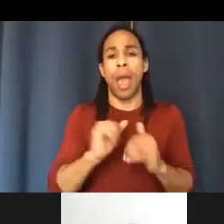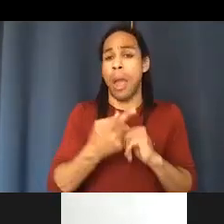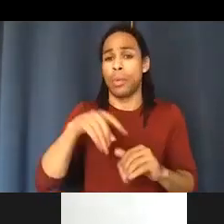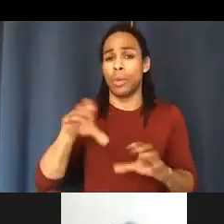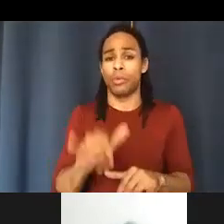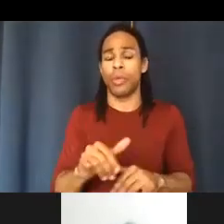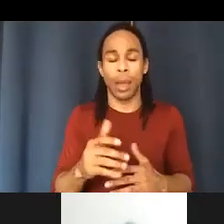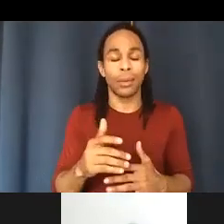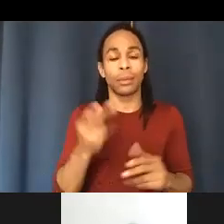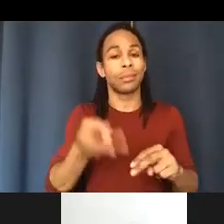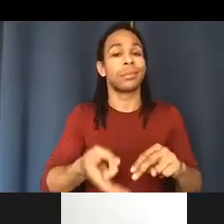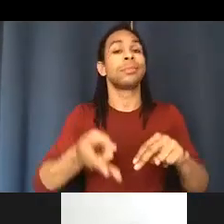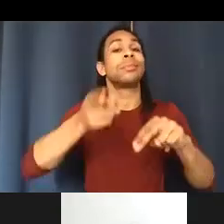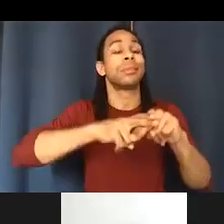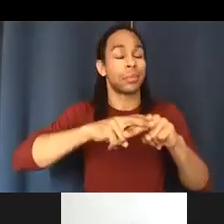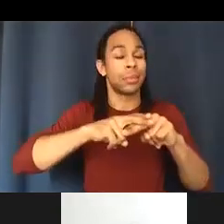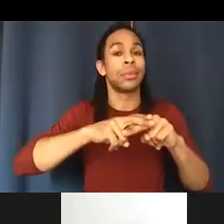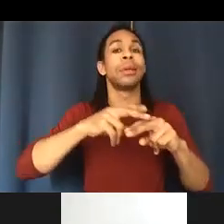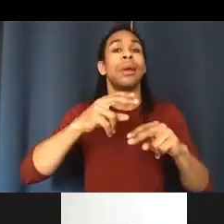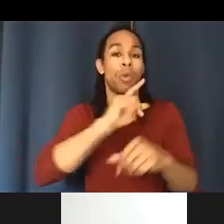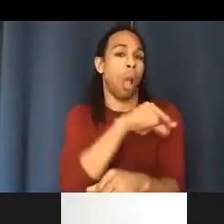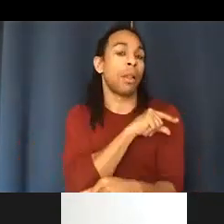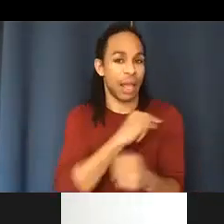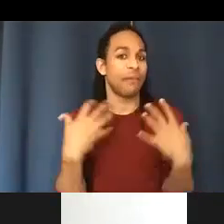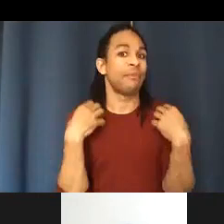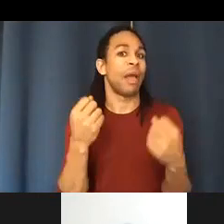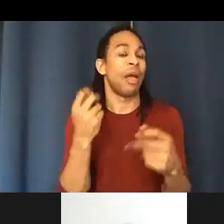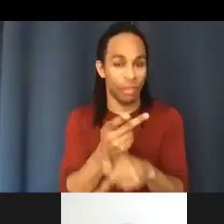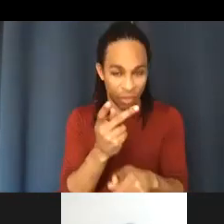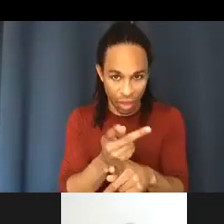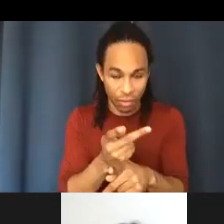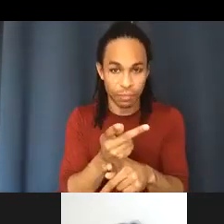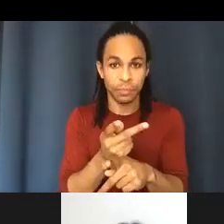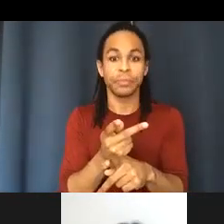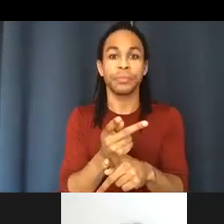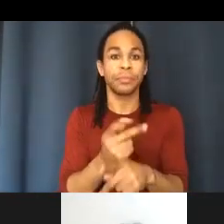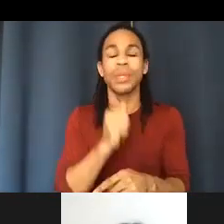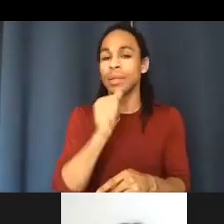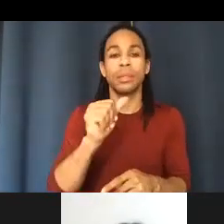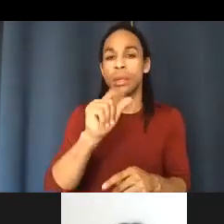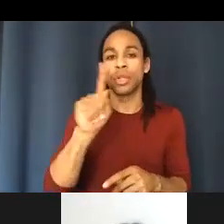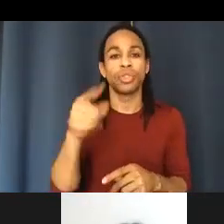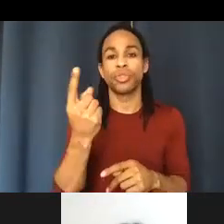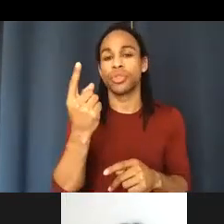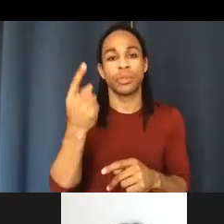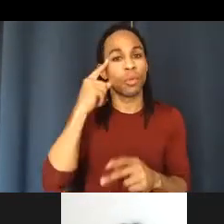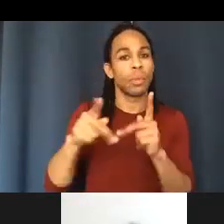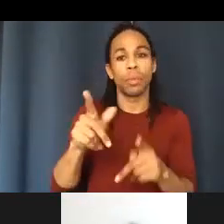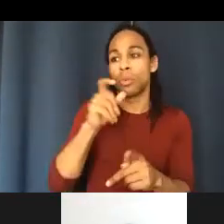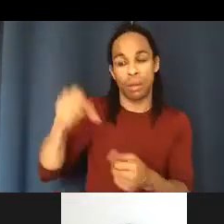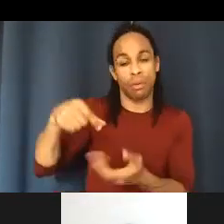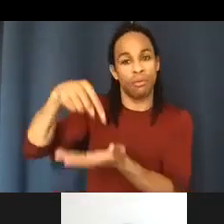for everyone, notwithstanding their financial capacity or affordability. Then, of course,